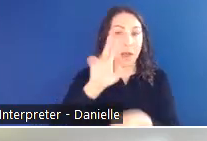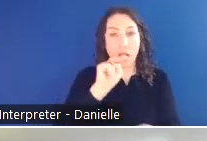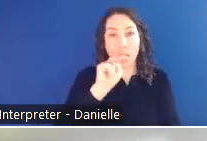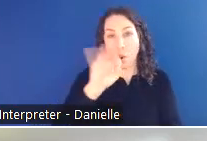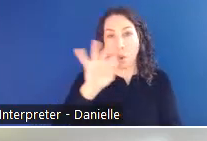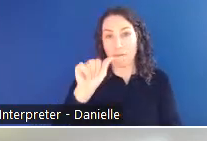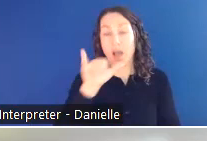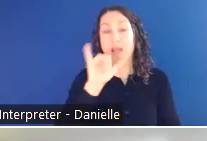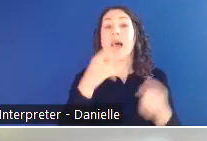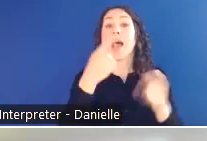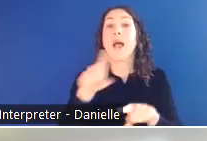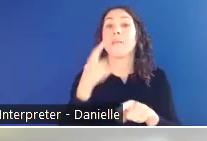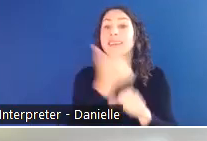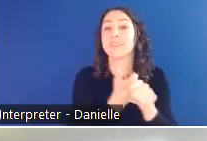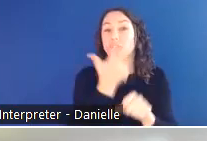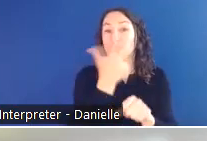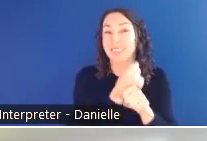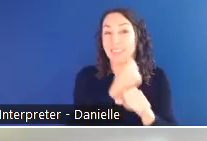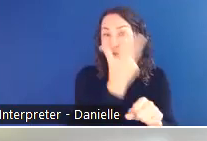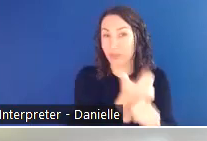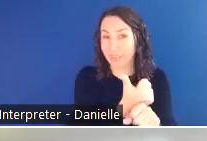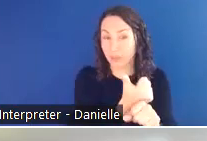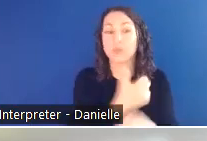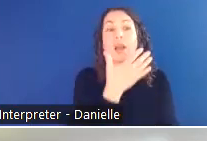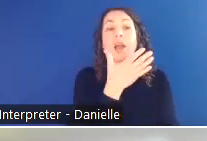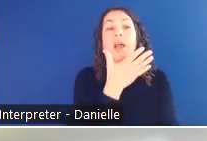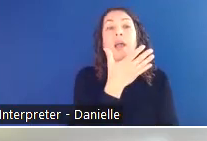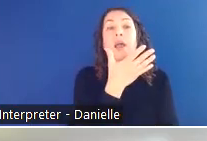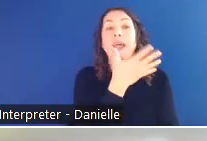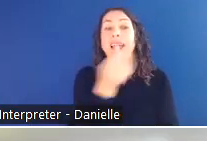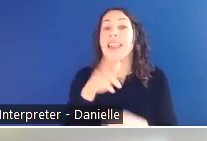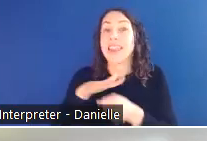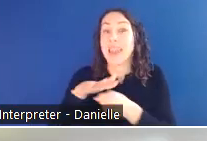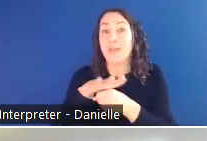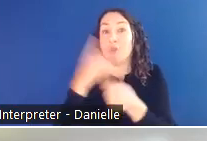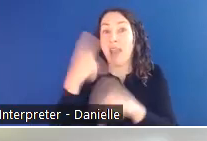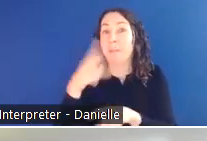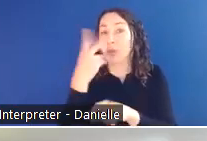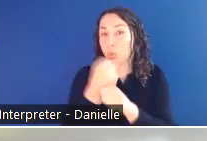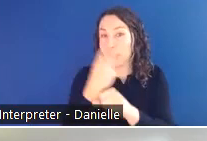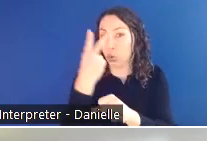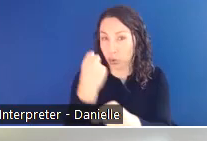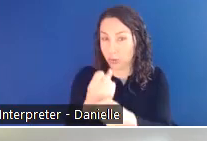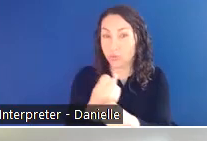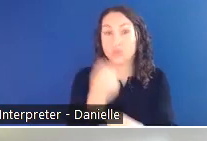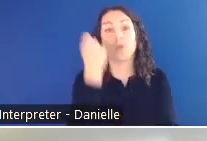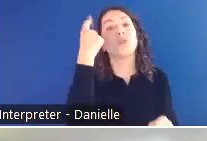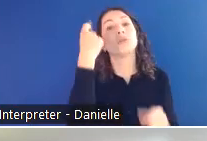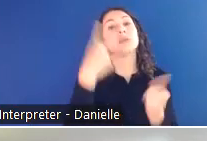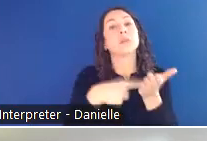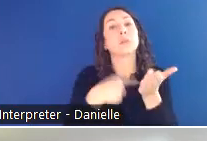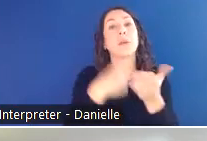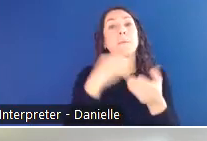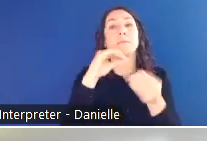cycle, and the Neighborhoods NOFA happens on a 1 to 2 year cycle. However, cycles may be extended or shortened depending on